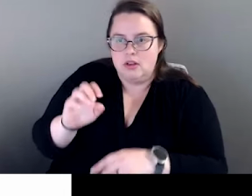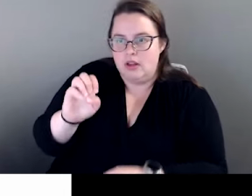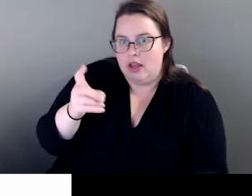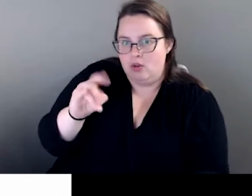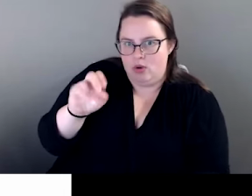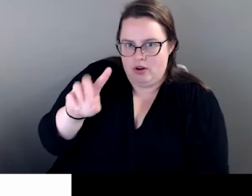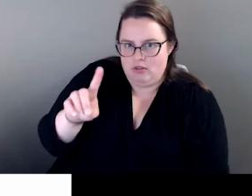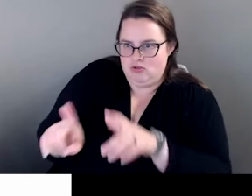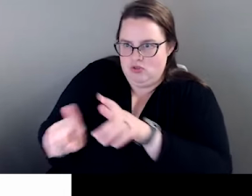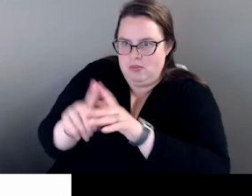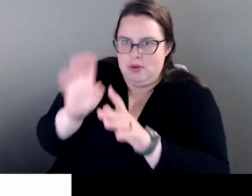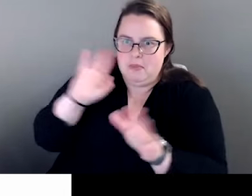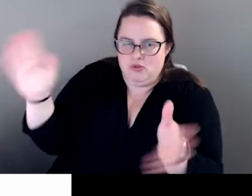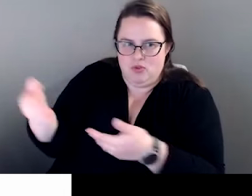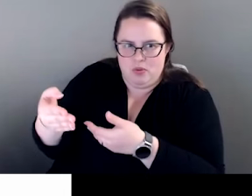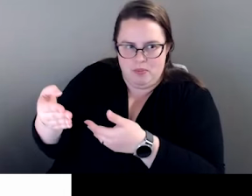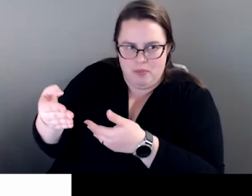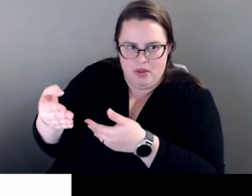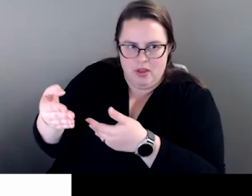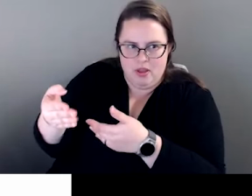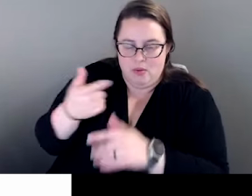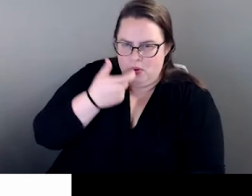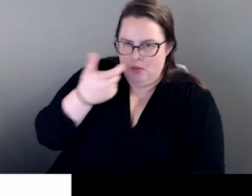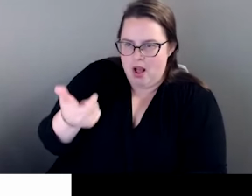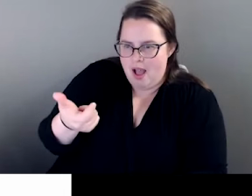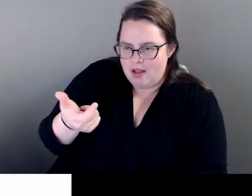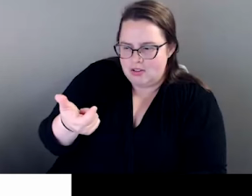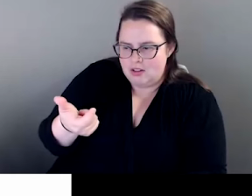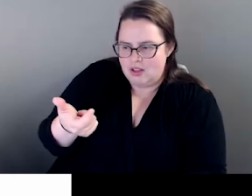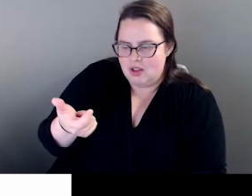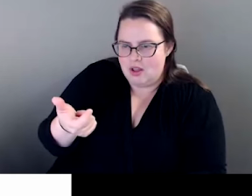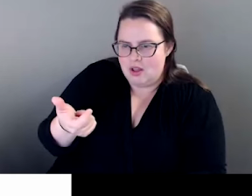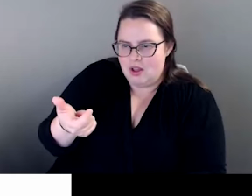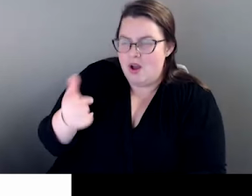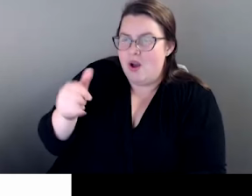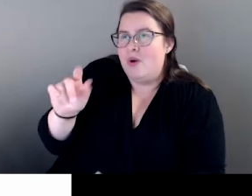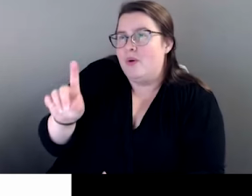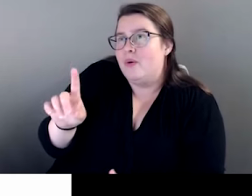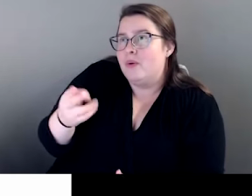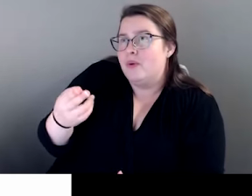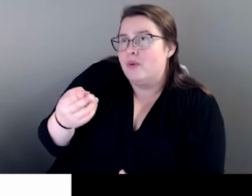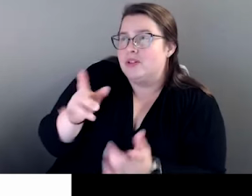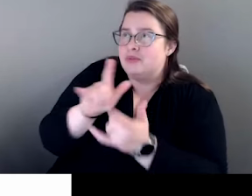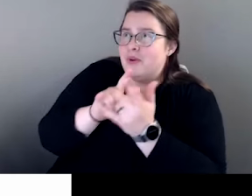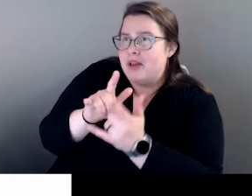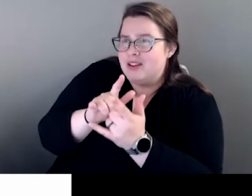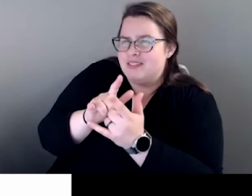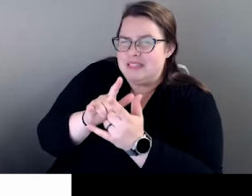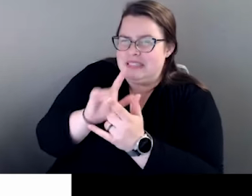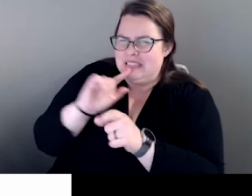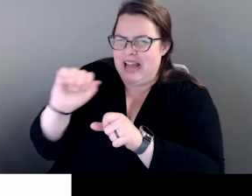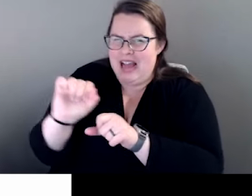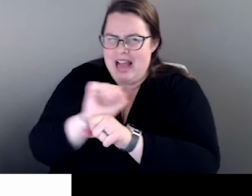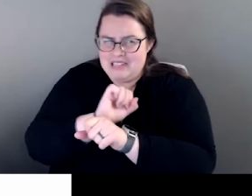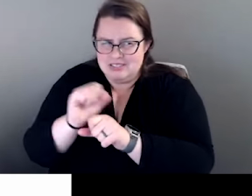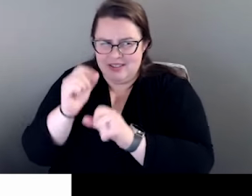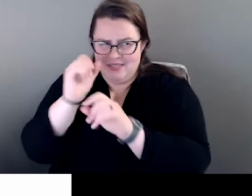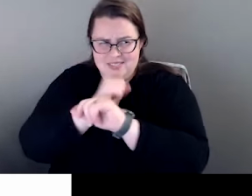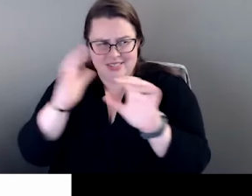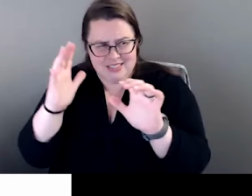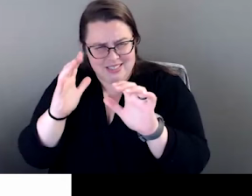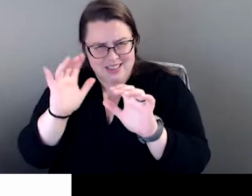bedroom. And it's like, when you watch it, you're like, oh, it's so romantic, right? But in actuality, when we're thinking of it, wait, that's kind of